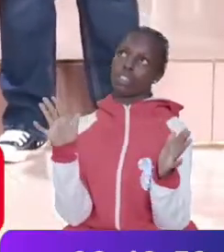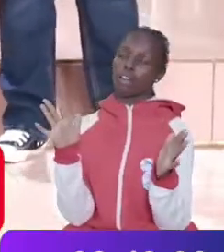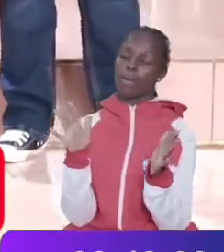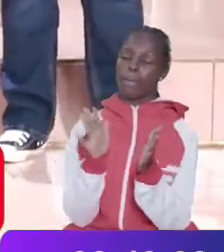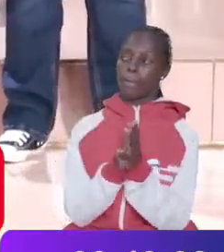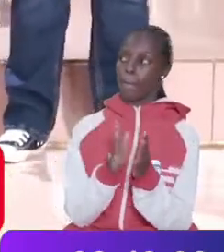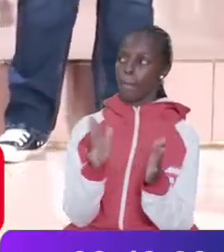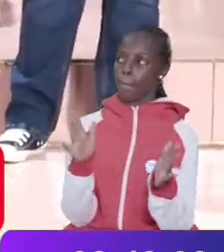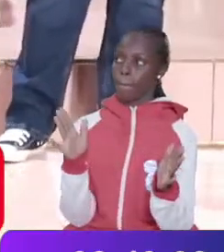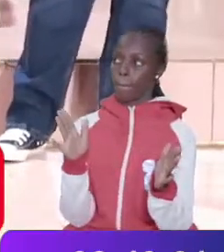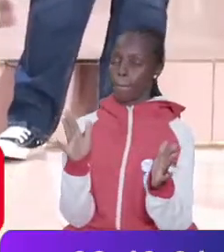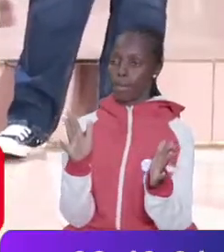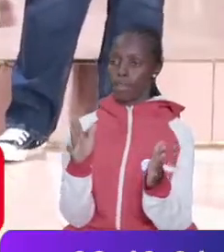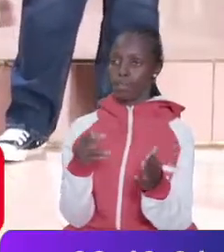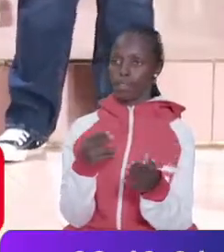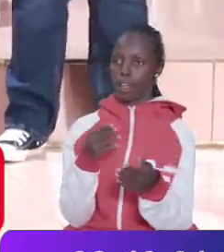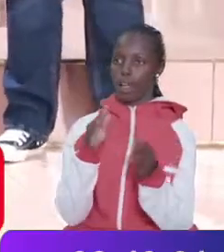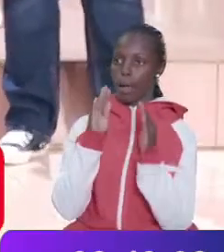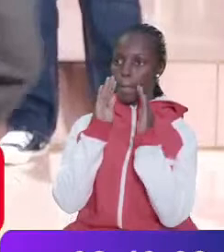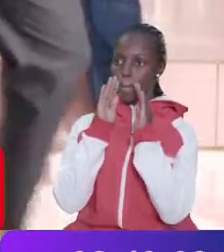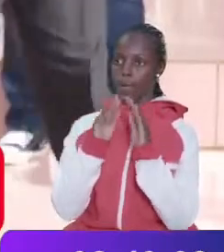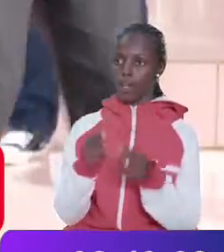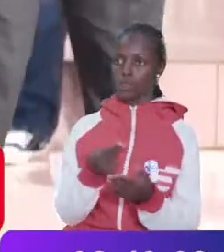adore you. We bless your holy name.